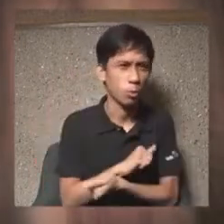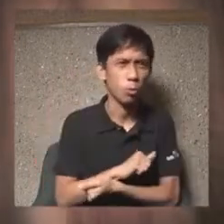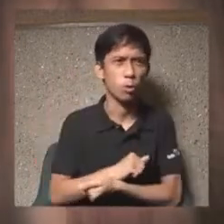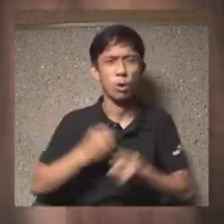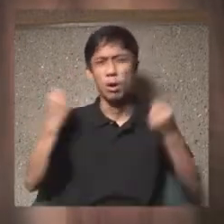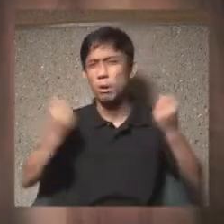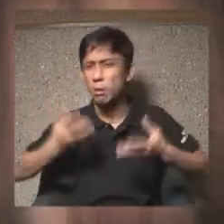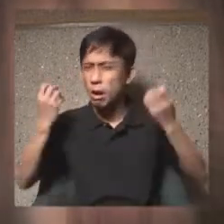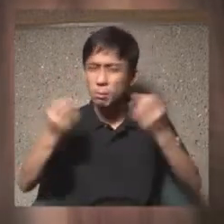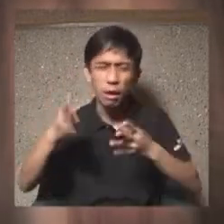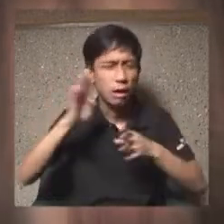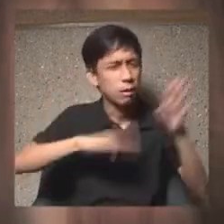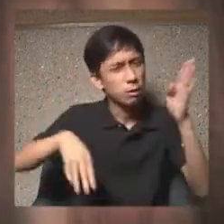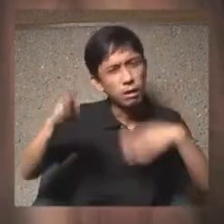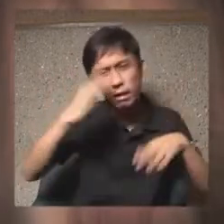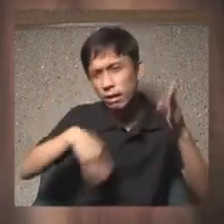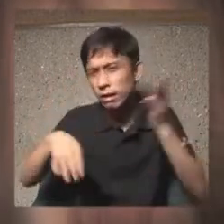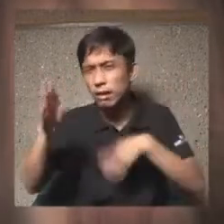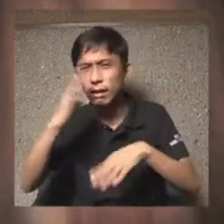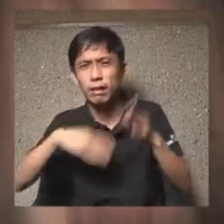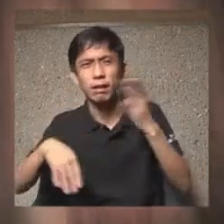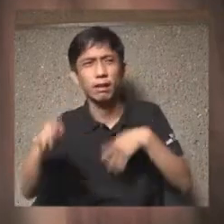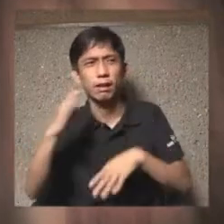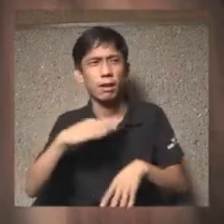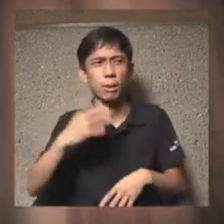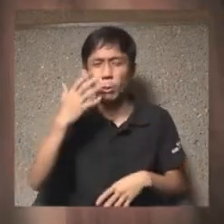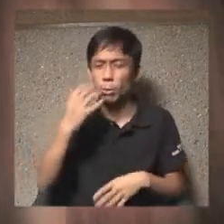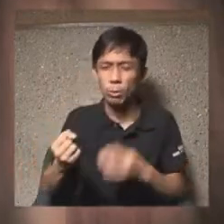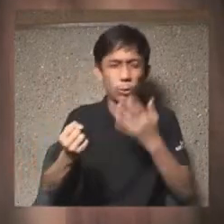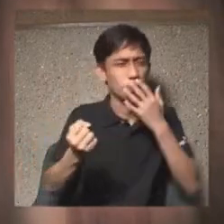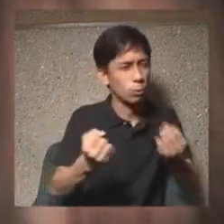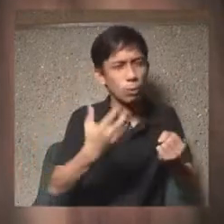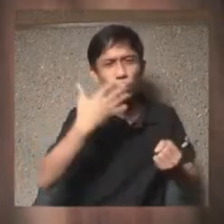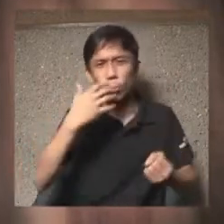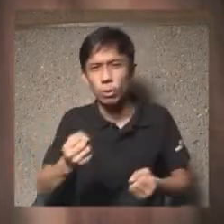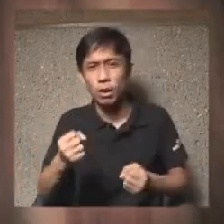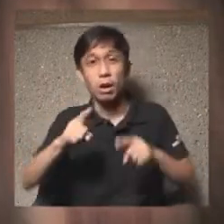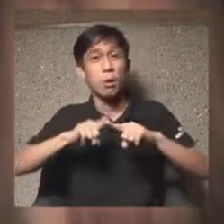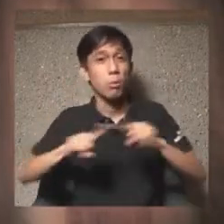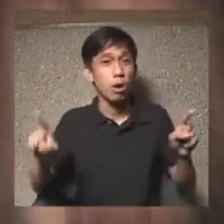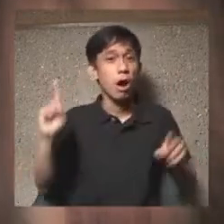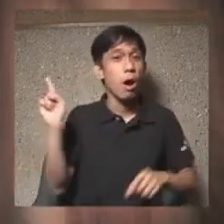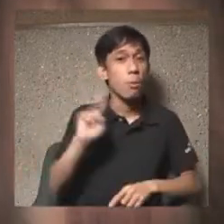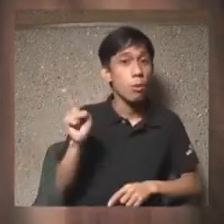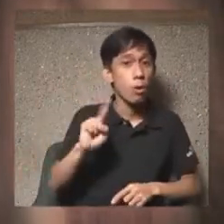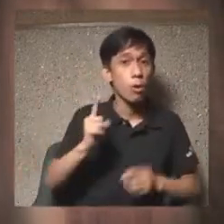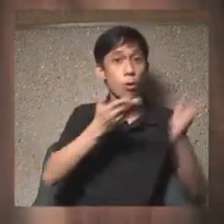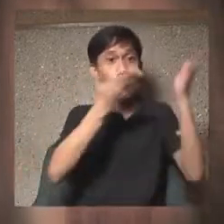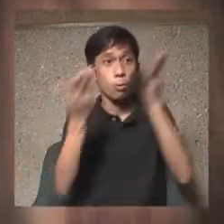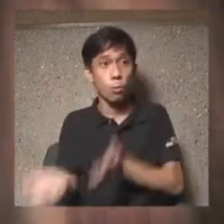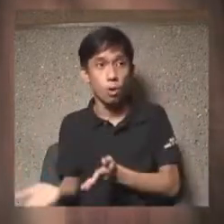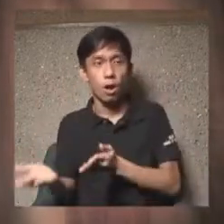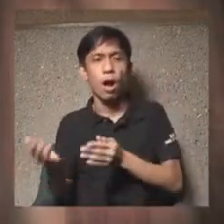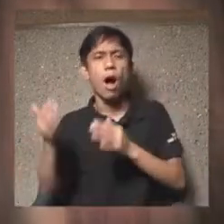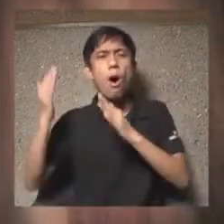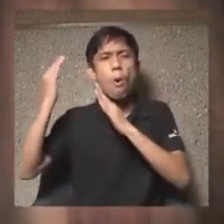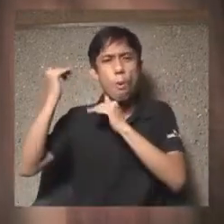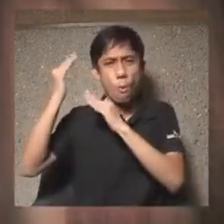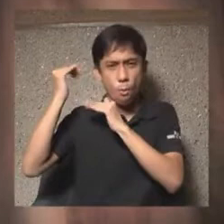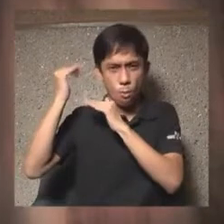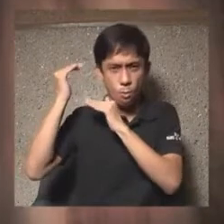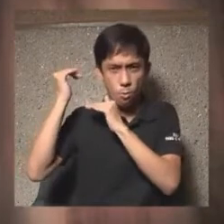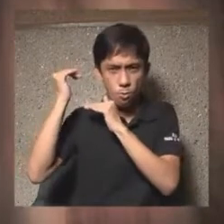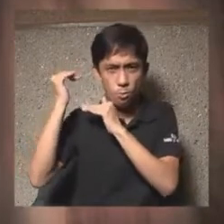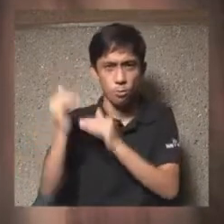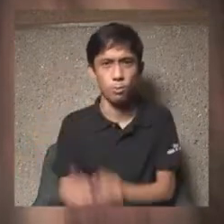But you take home hope with you. That even in the wrestling matches of your life, you end